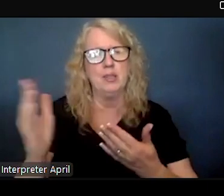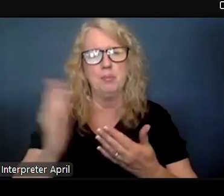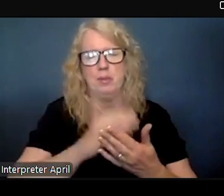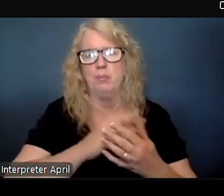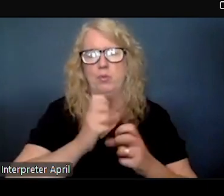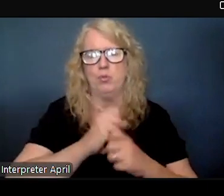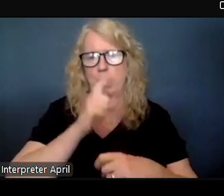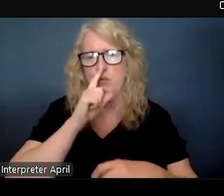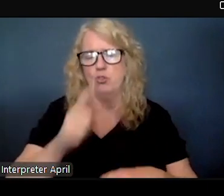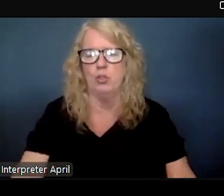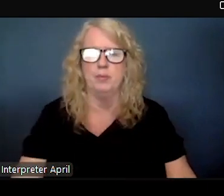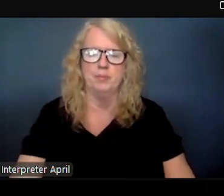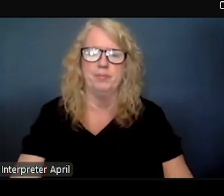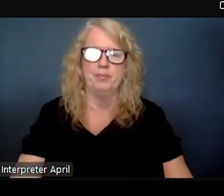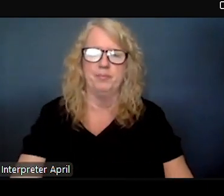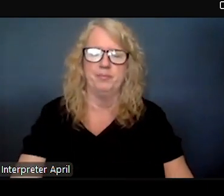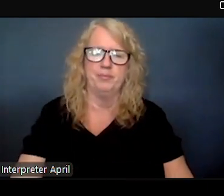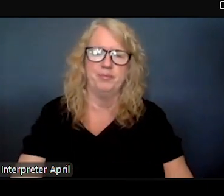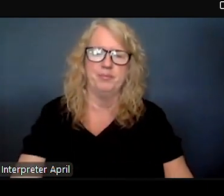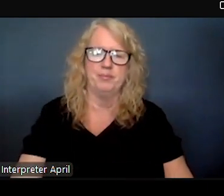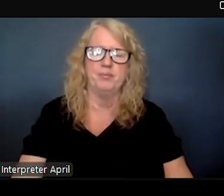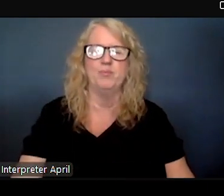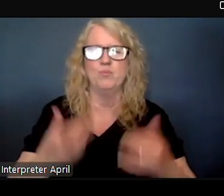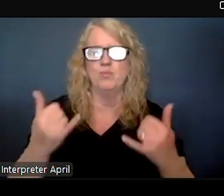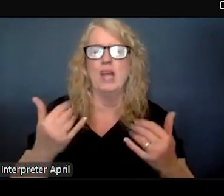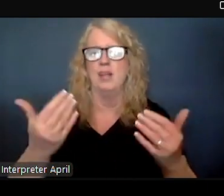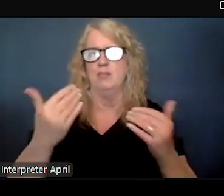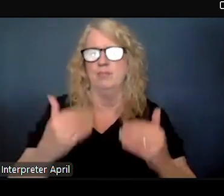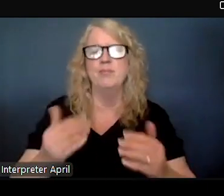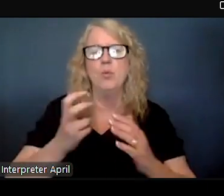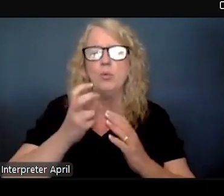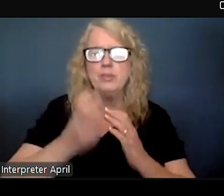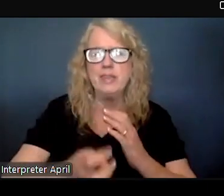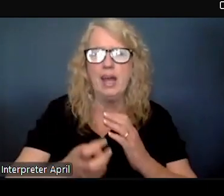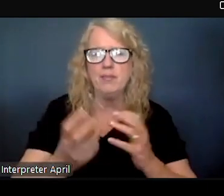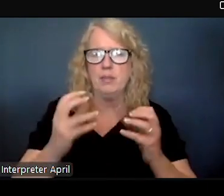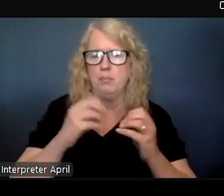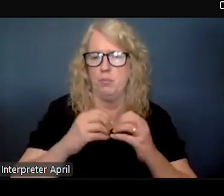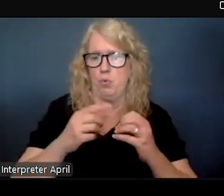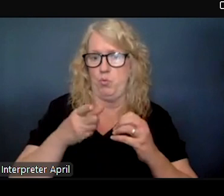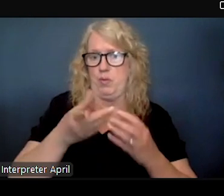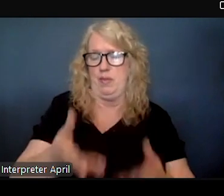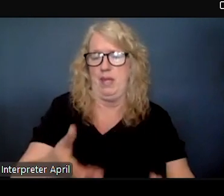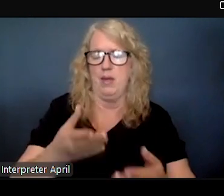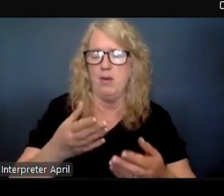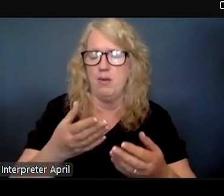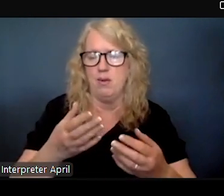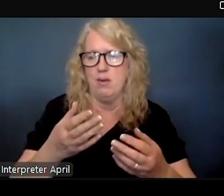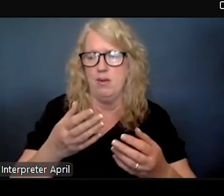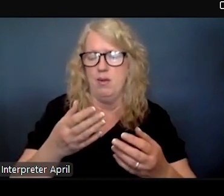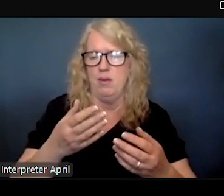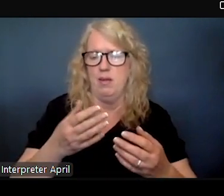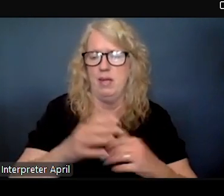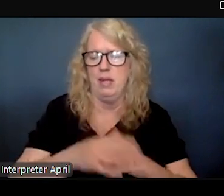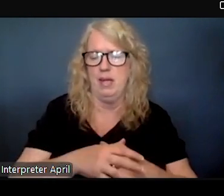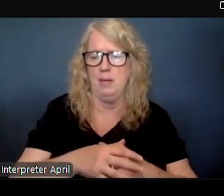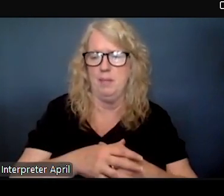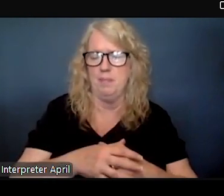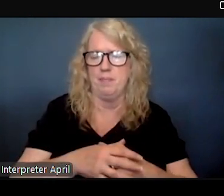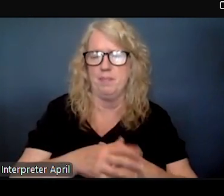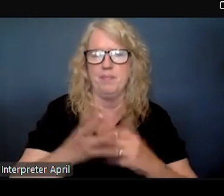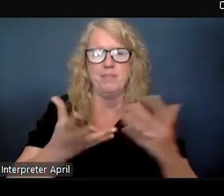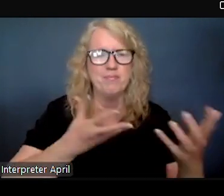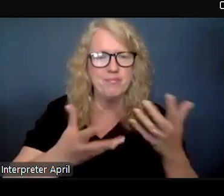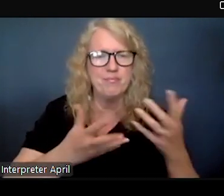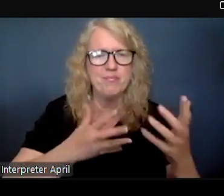sure. I wanted to kind of dive in a little bit as we're on scene and that